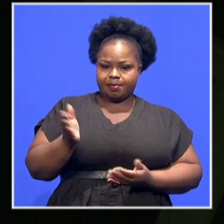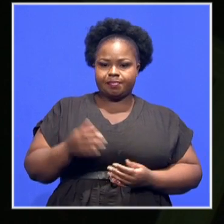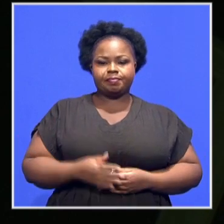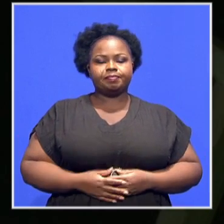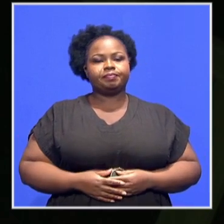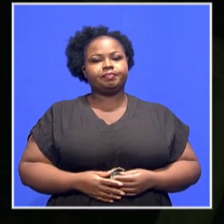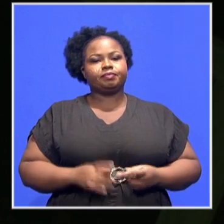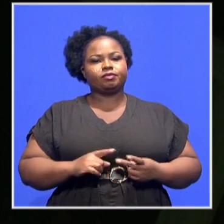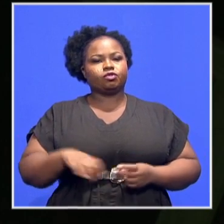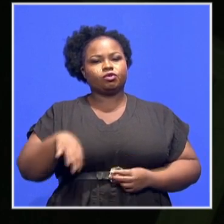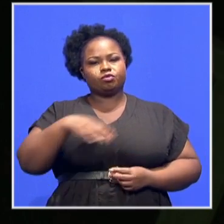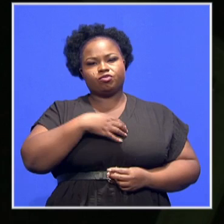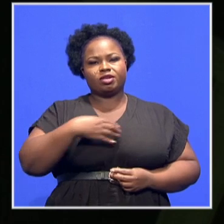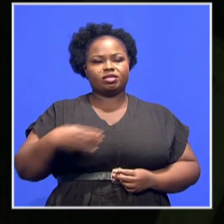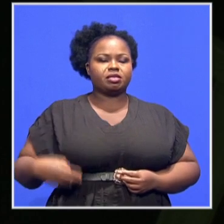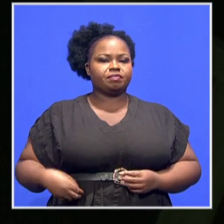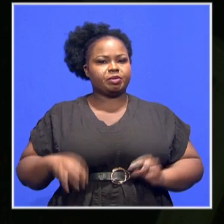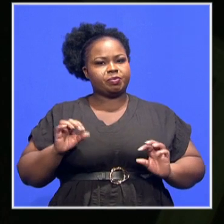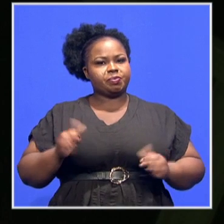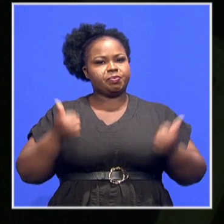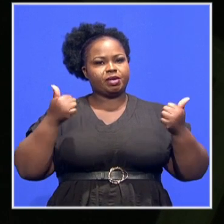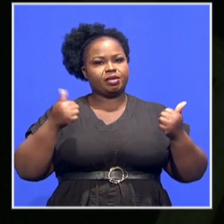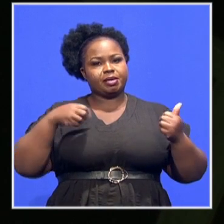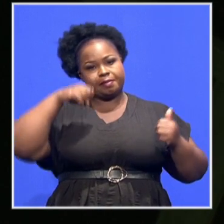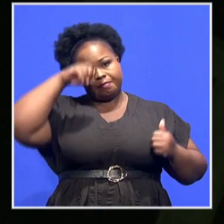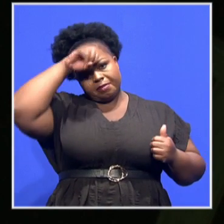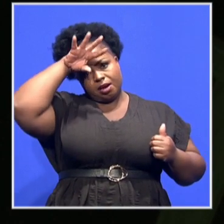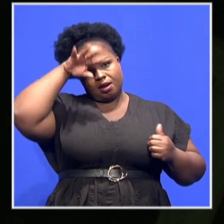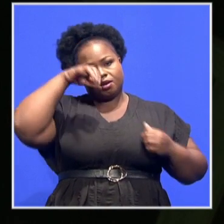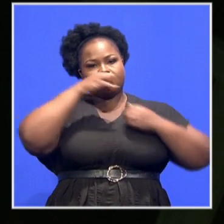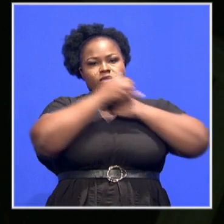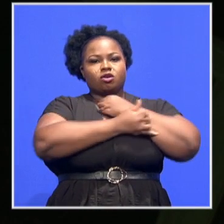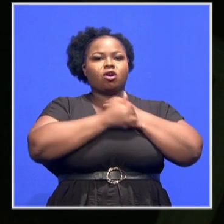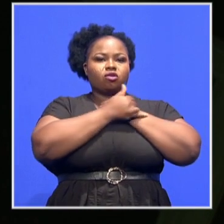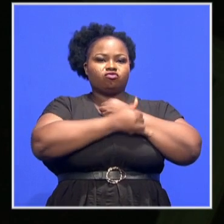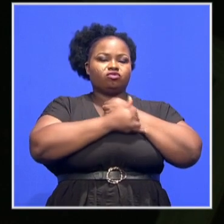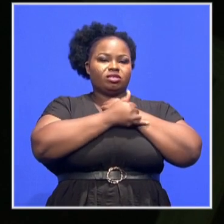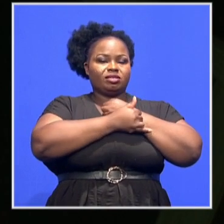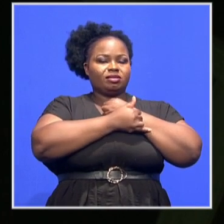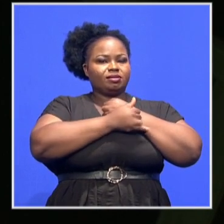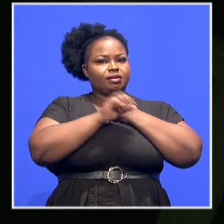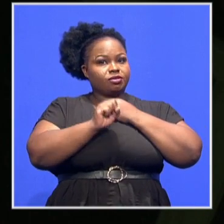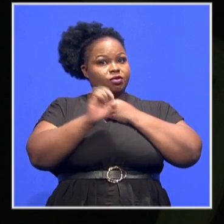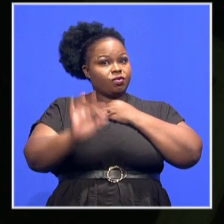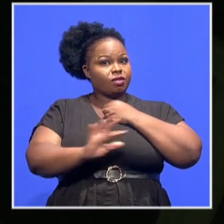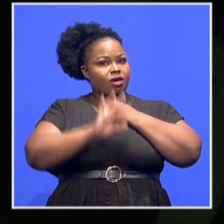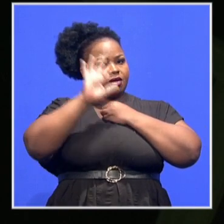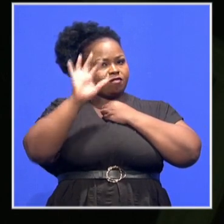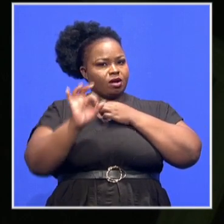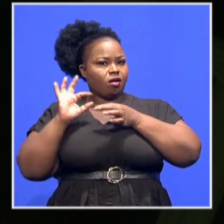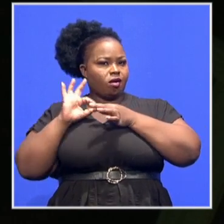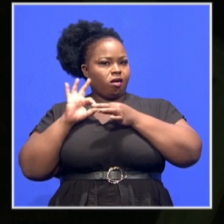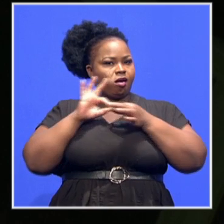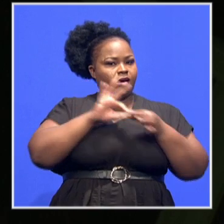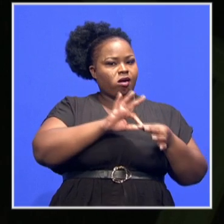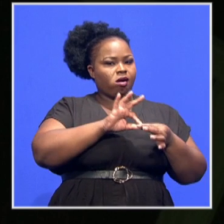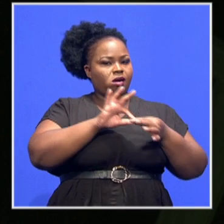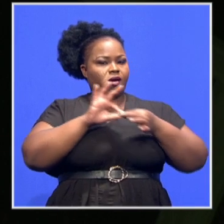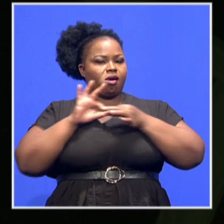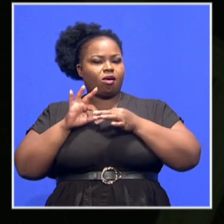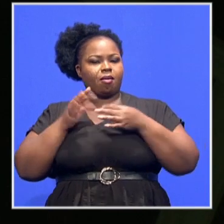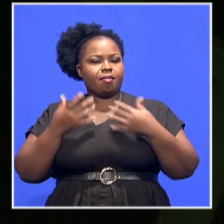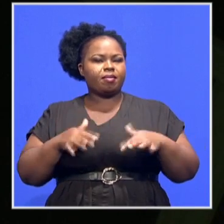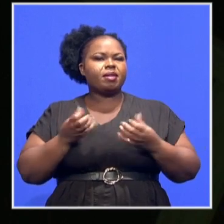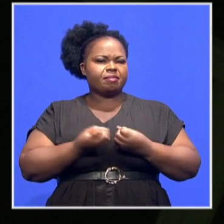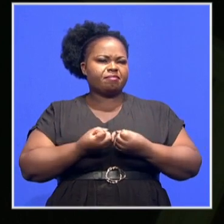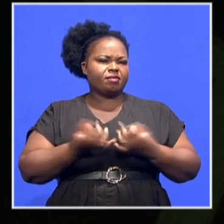president of a great mining country, a country that South Africa cooperates with on many